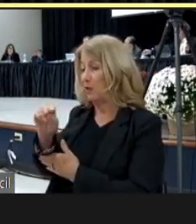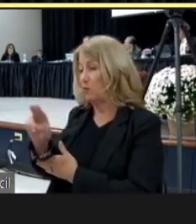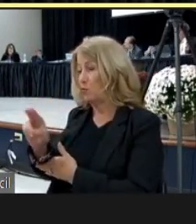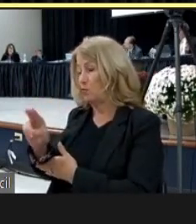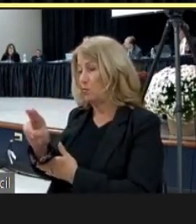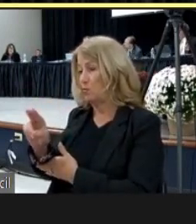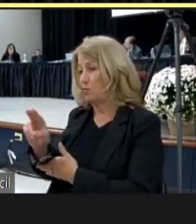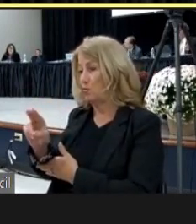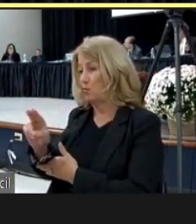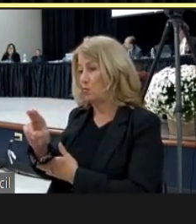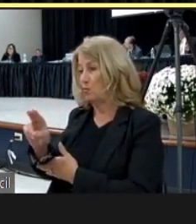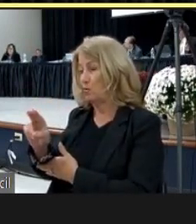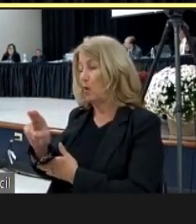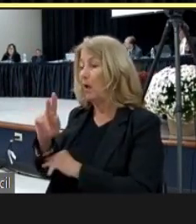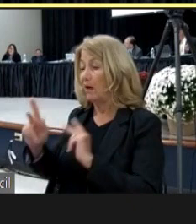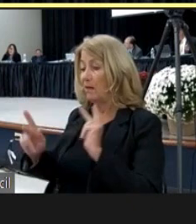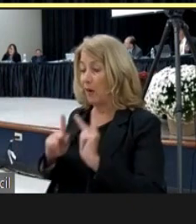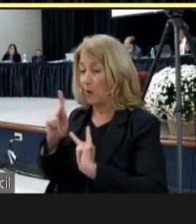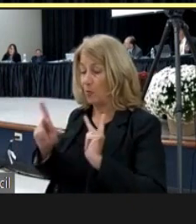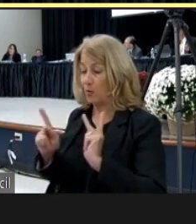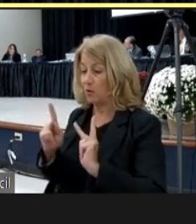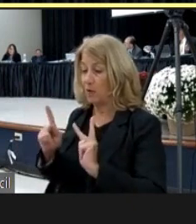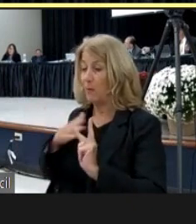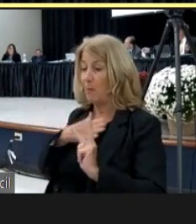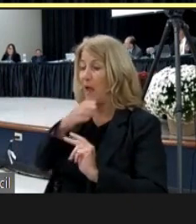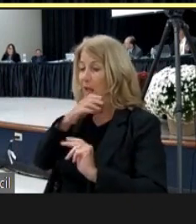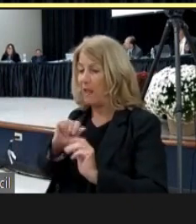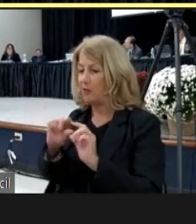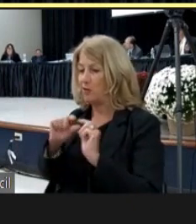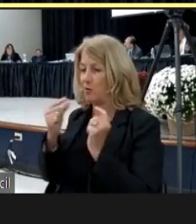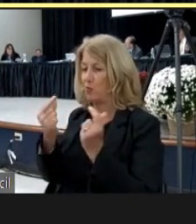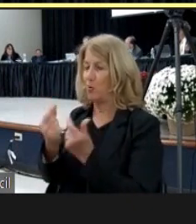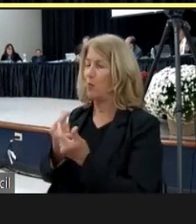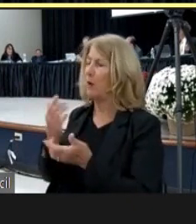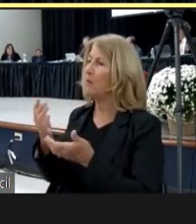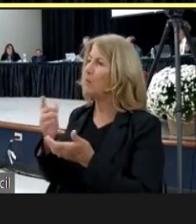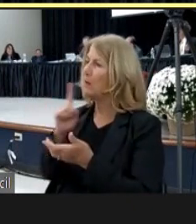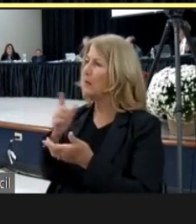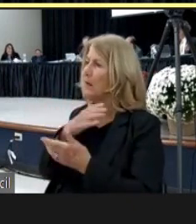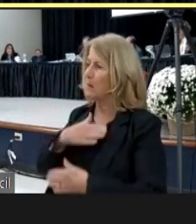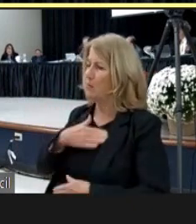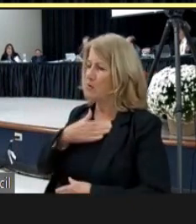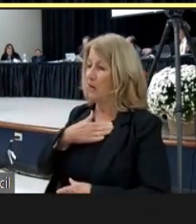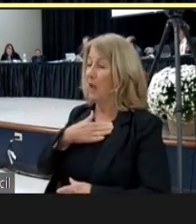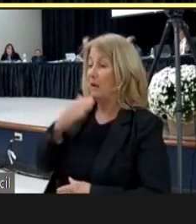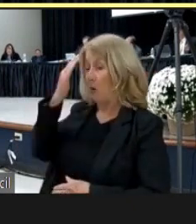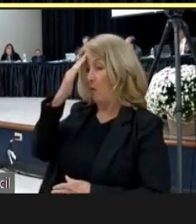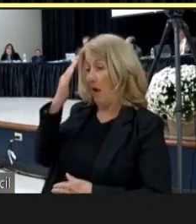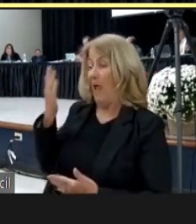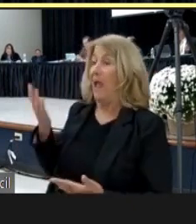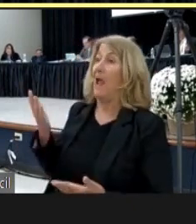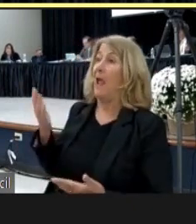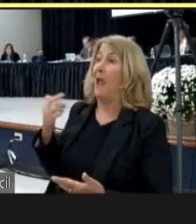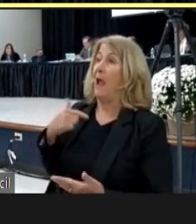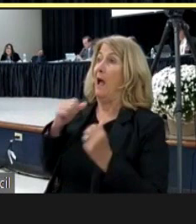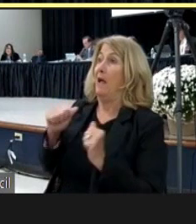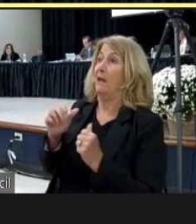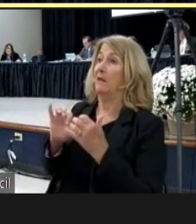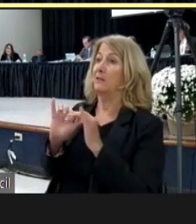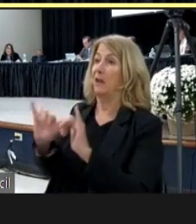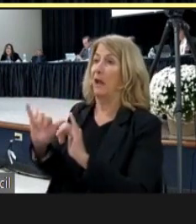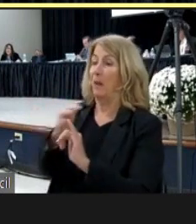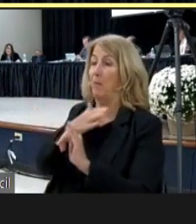ADU folks in my age group. Probably really appreciate knowing, hey, I'll be able to stay in